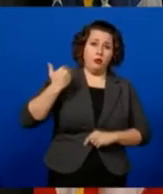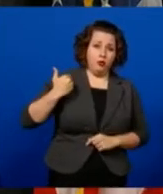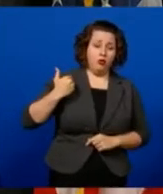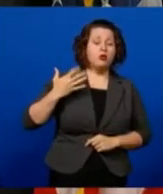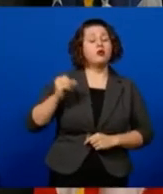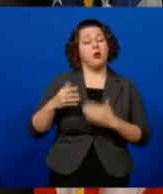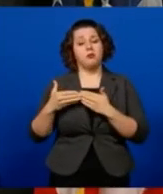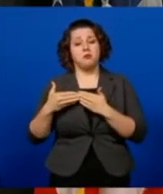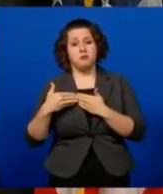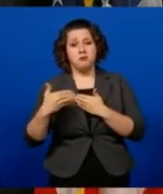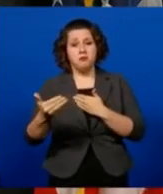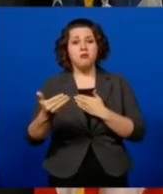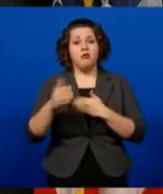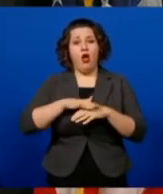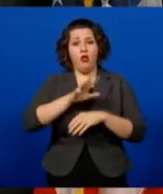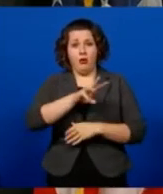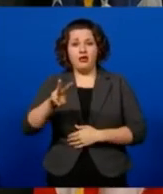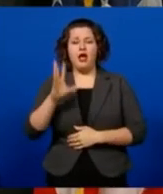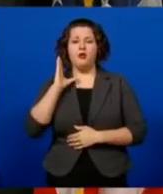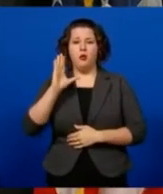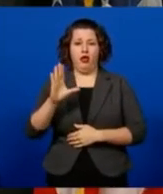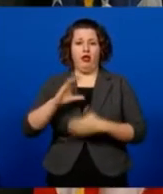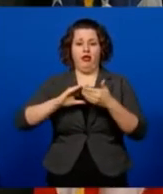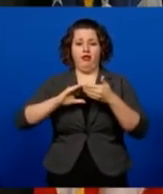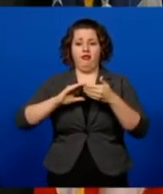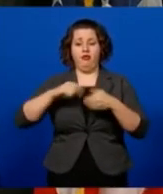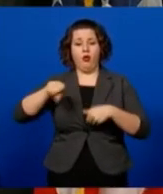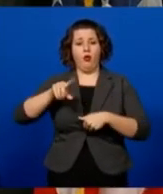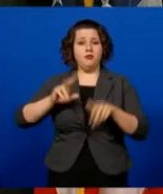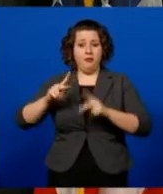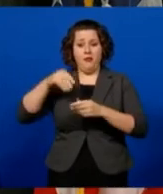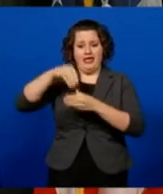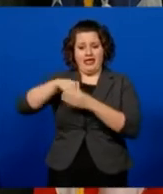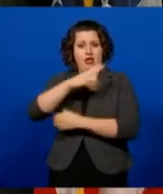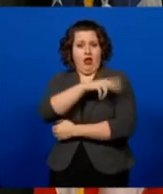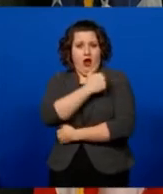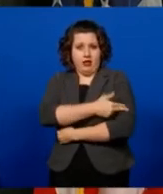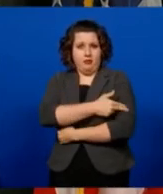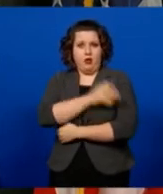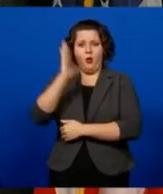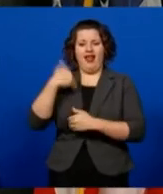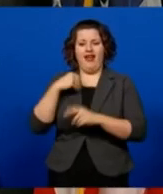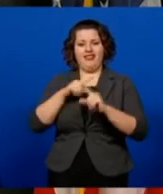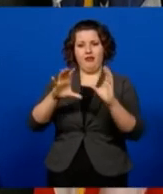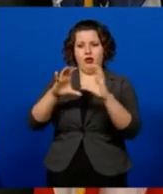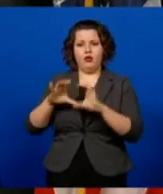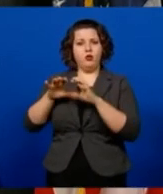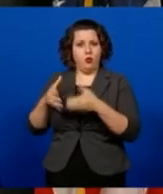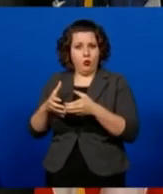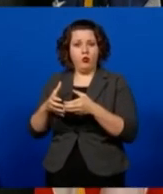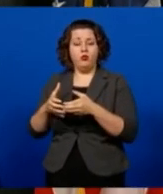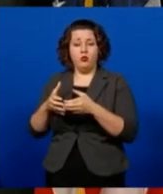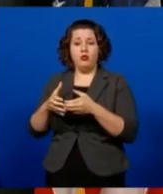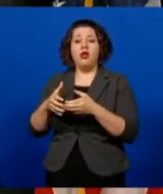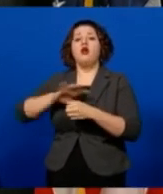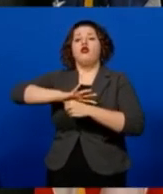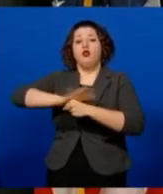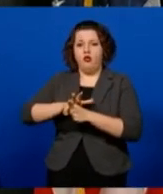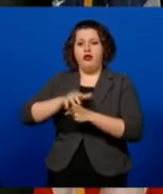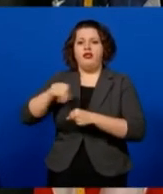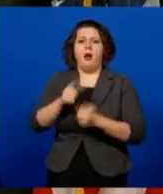forward, on the website, we'll be breaking out the number of those who are in the hospital with COVID-19 as their primary